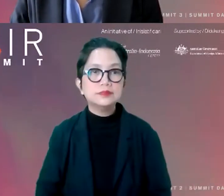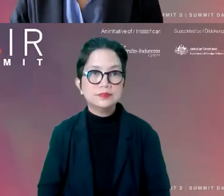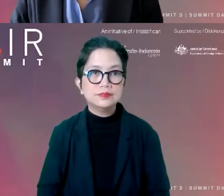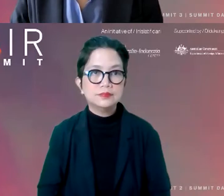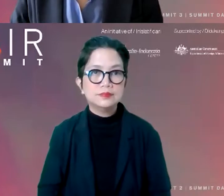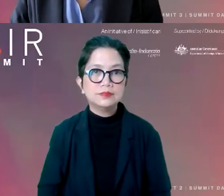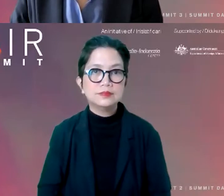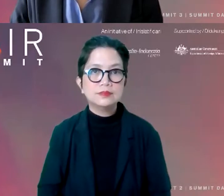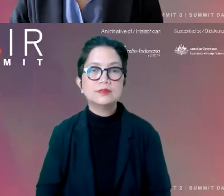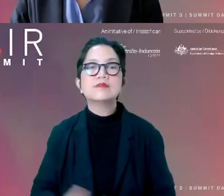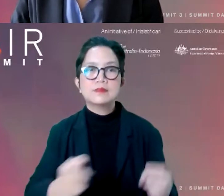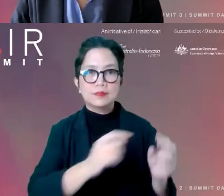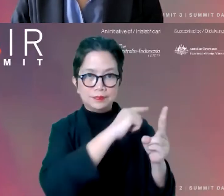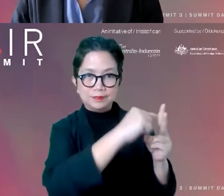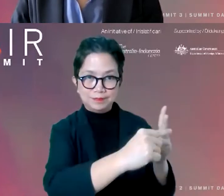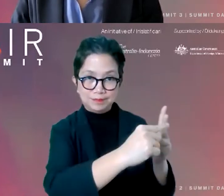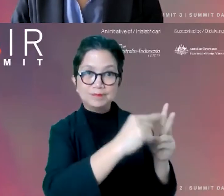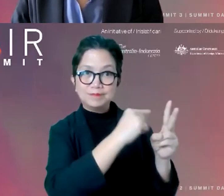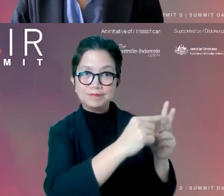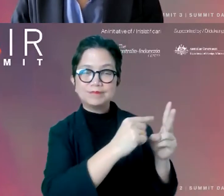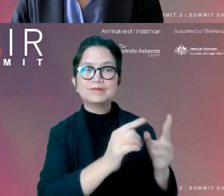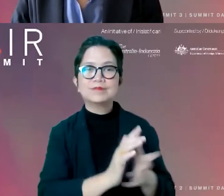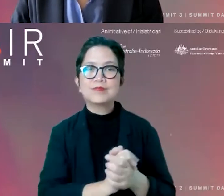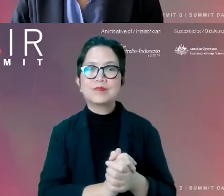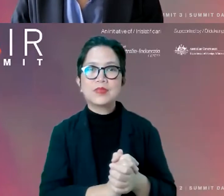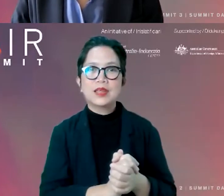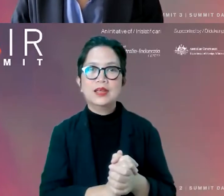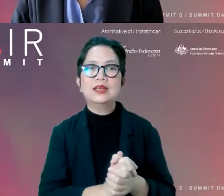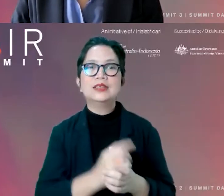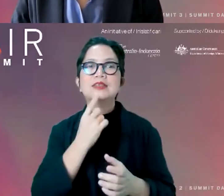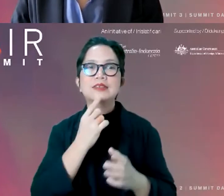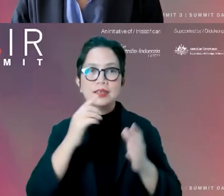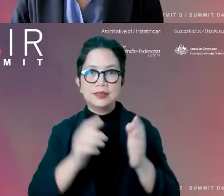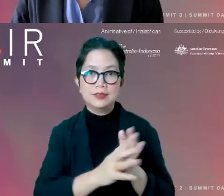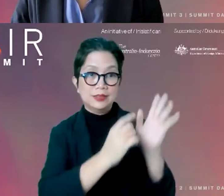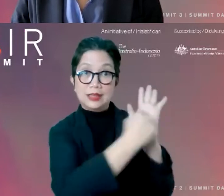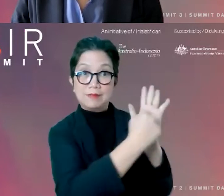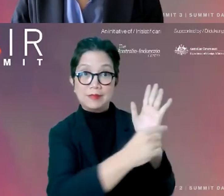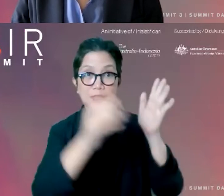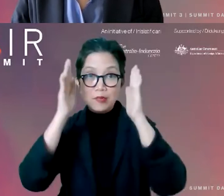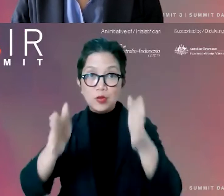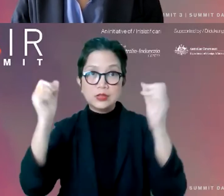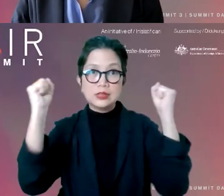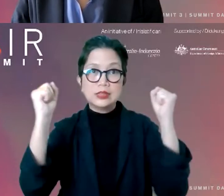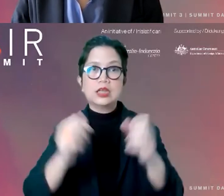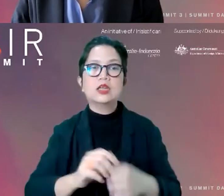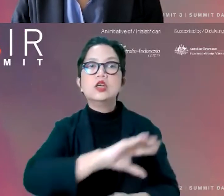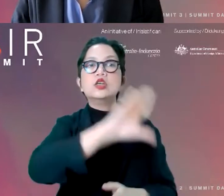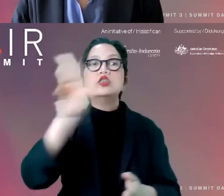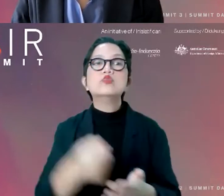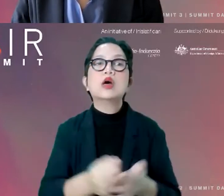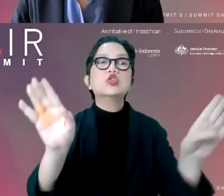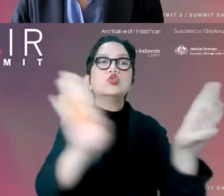left at the top, this is the health focus. So basically, we close everything, all the roads, full lockdown.